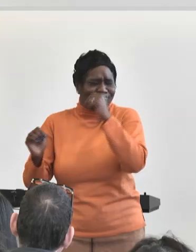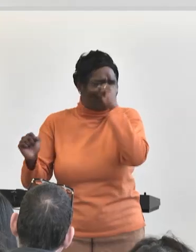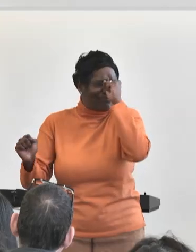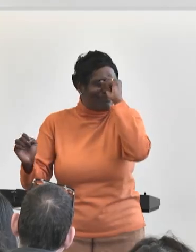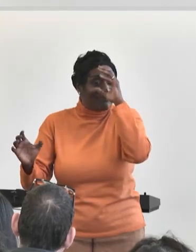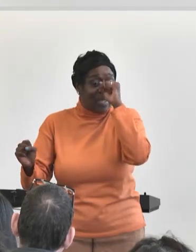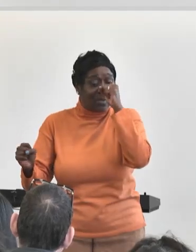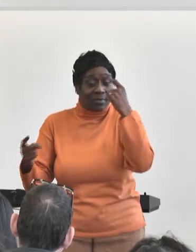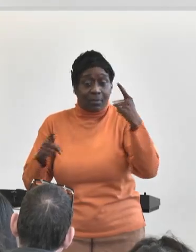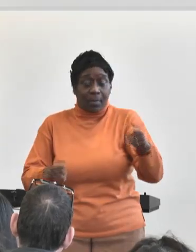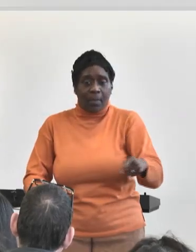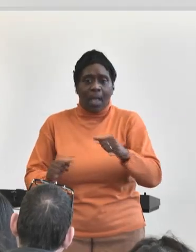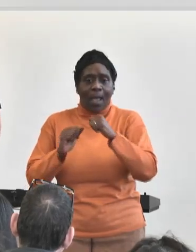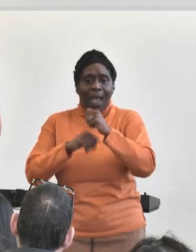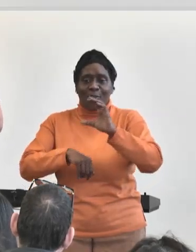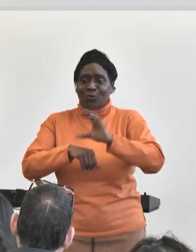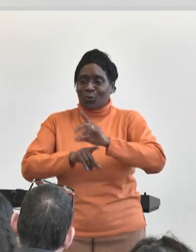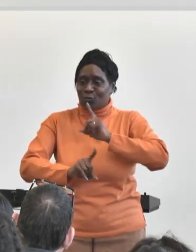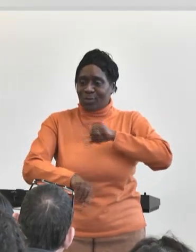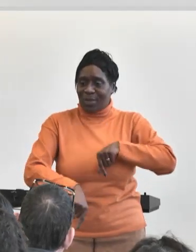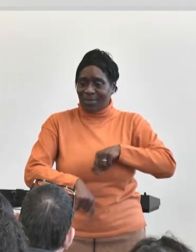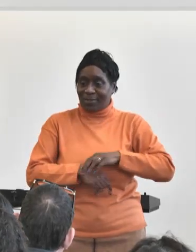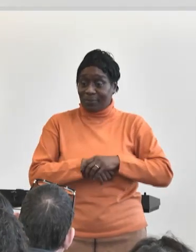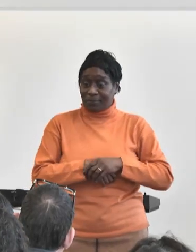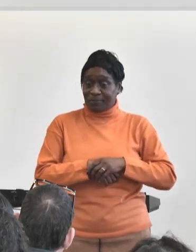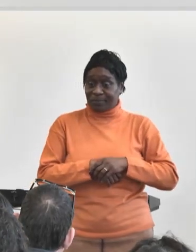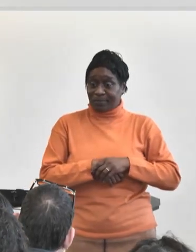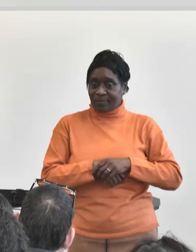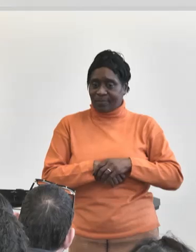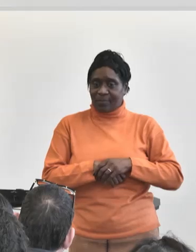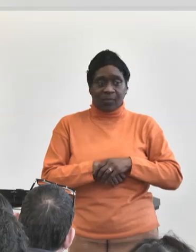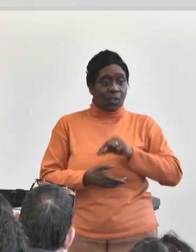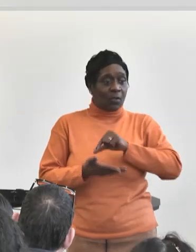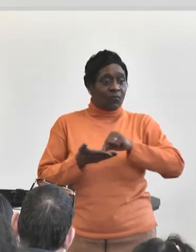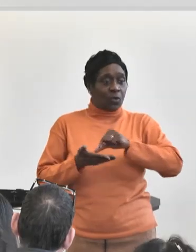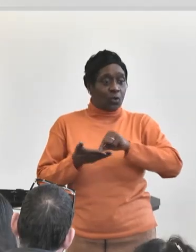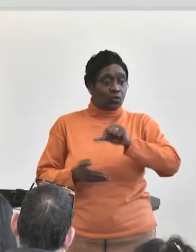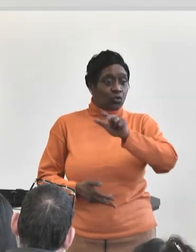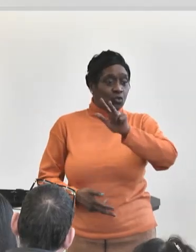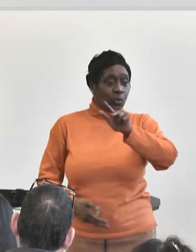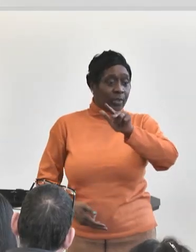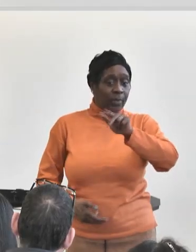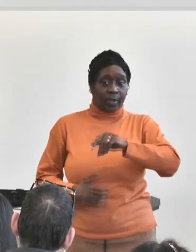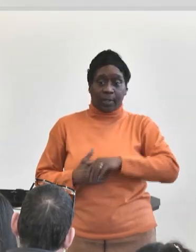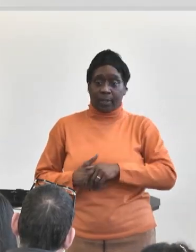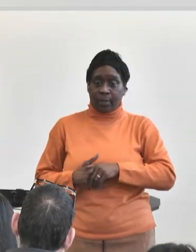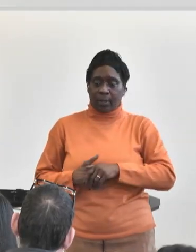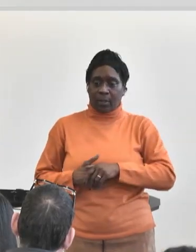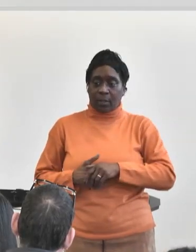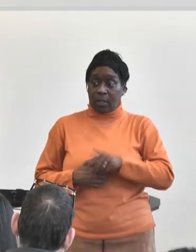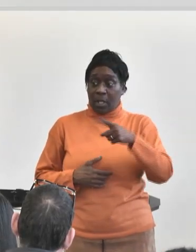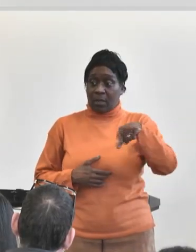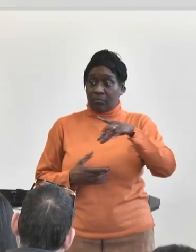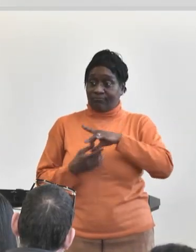quiero contar, contarles algo maravilloso. How the church responded. ¿Cómo fue que la iglesia respondió? Look at verse 23. Vean el versículo 23. And being let